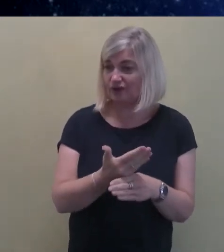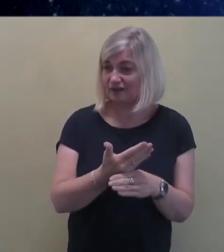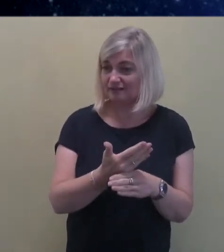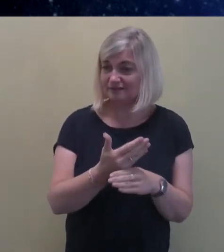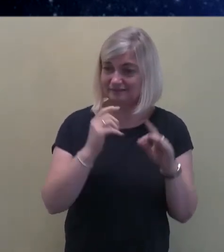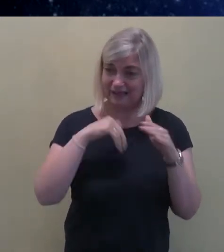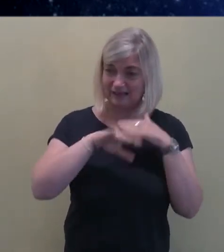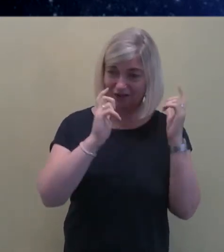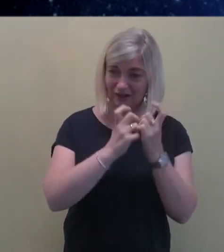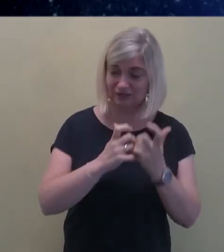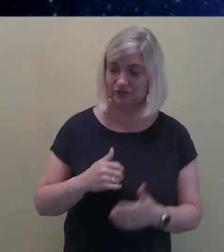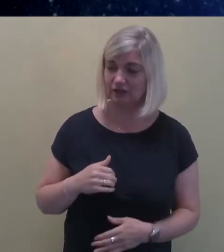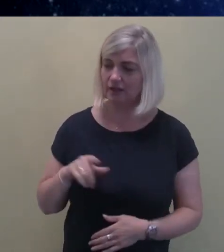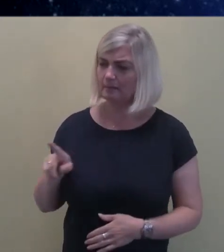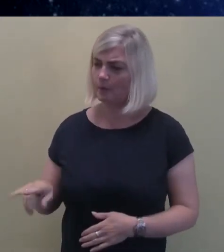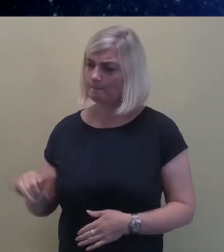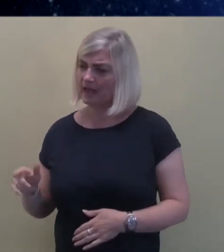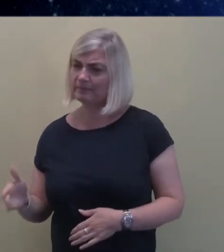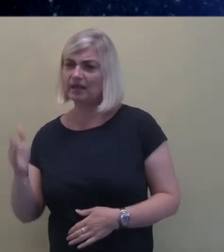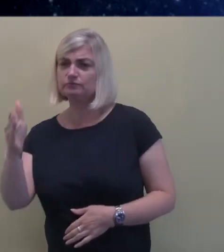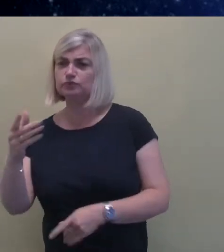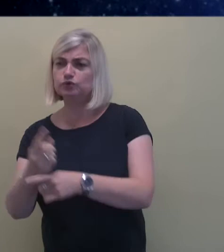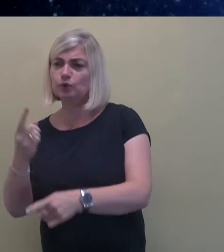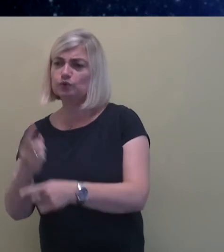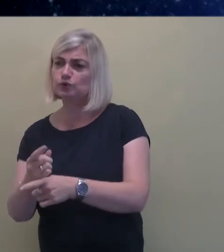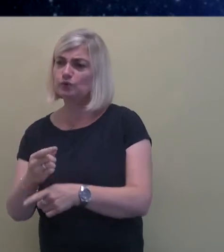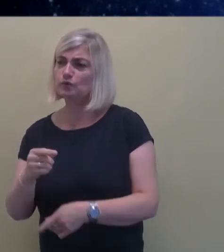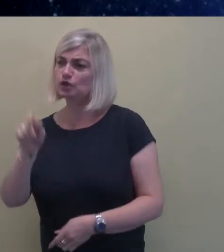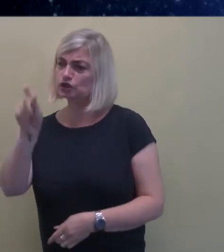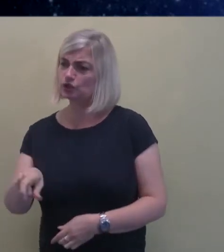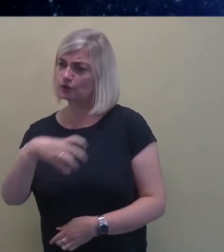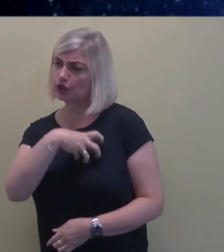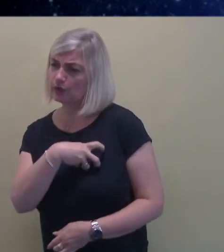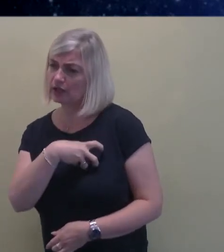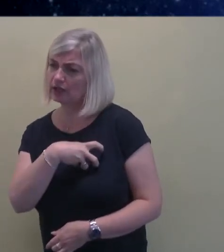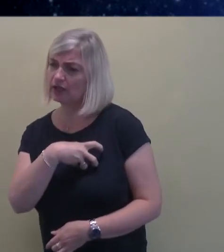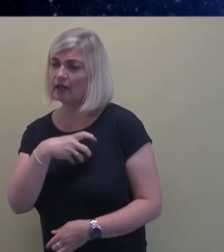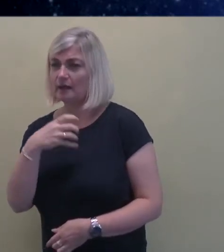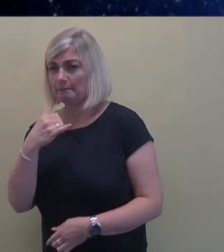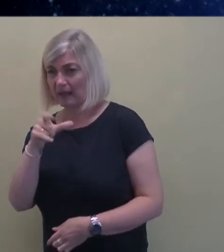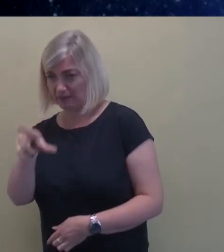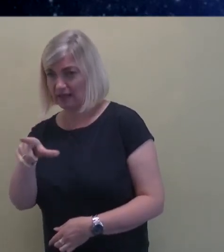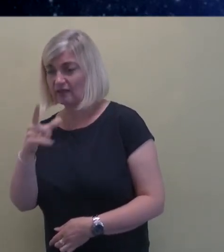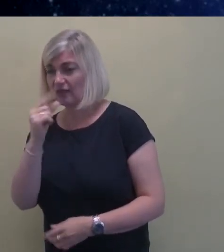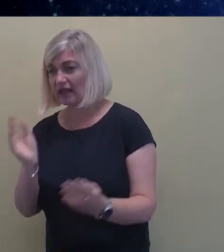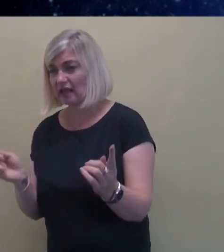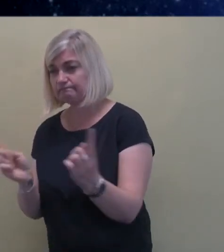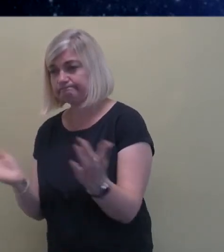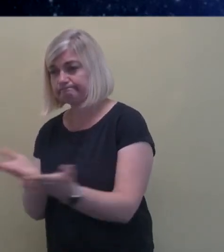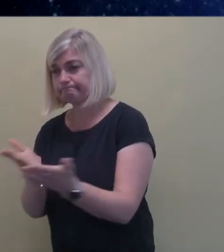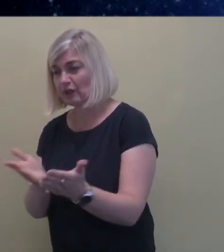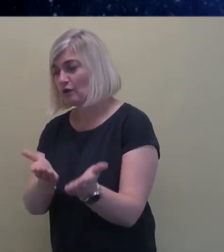disadvantaged because they don't have access to the college and physical equipment. They're doing their practicals using virtual machines, so they're not